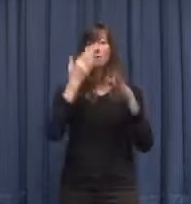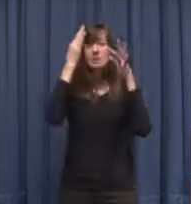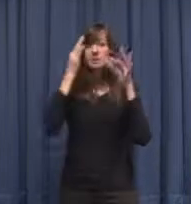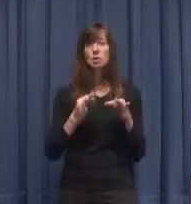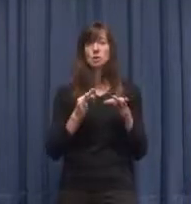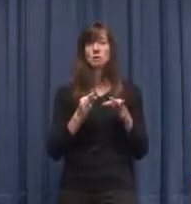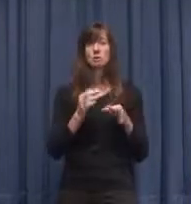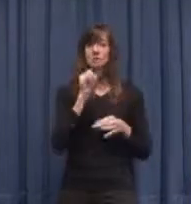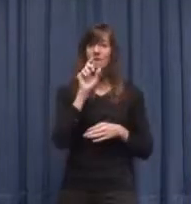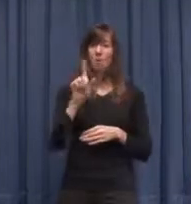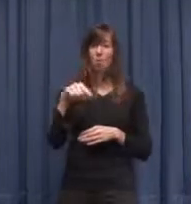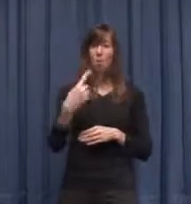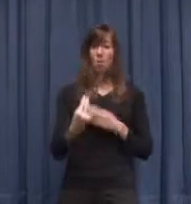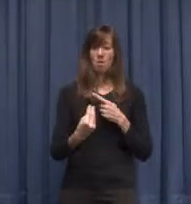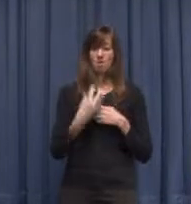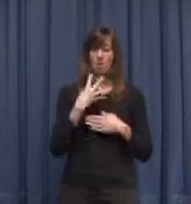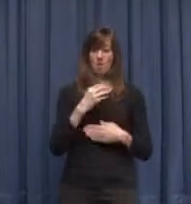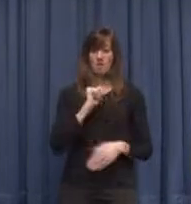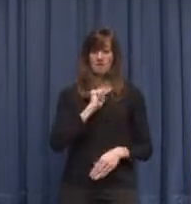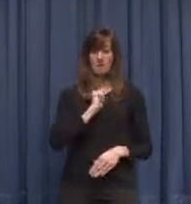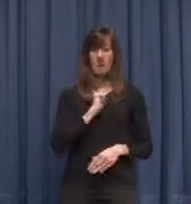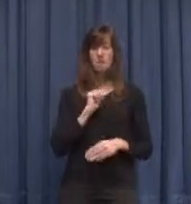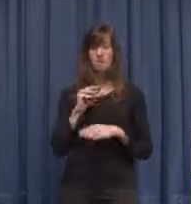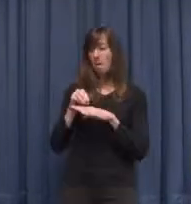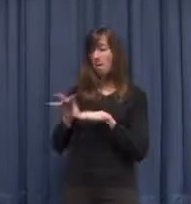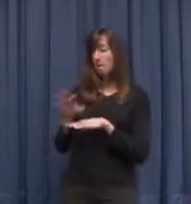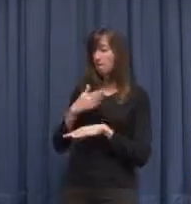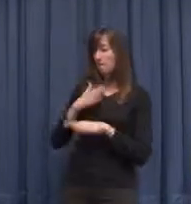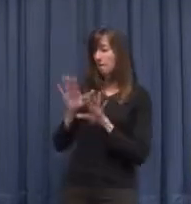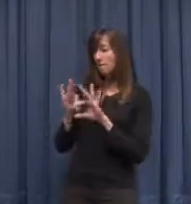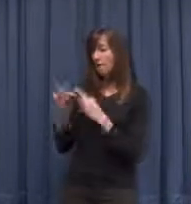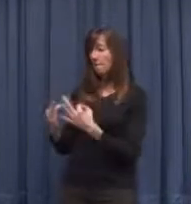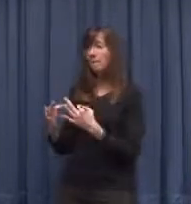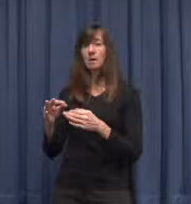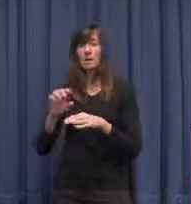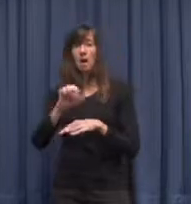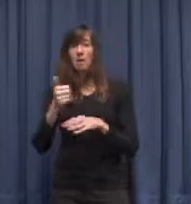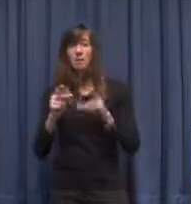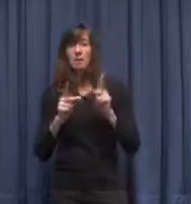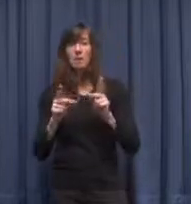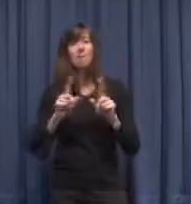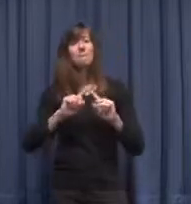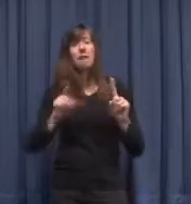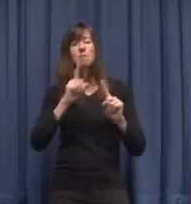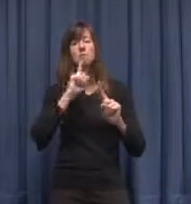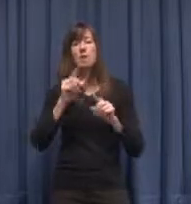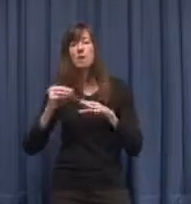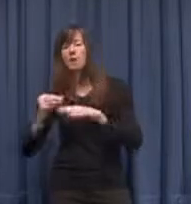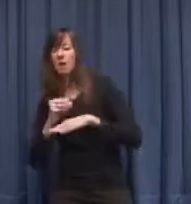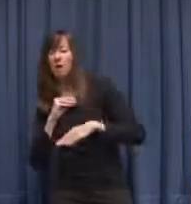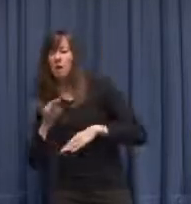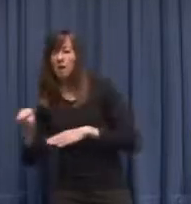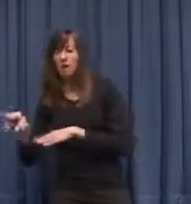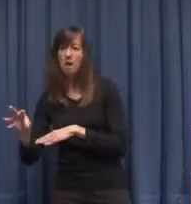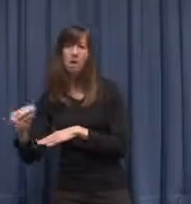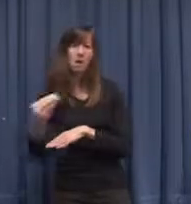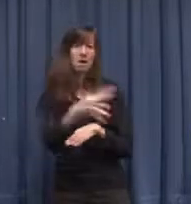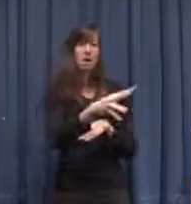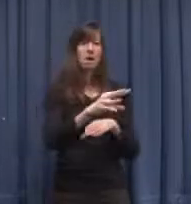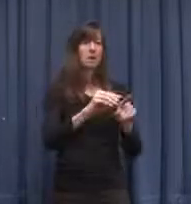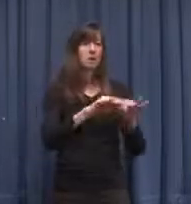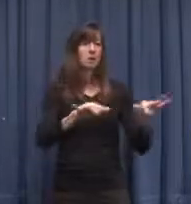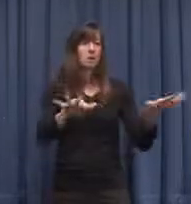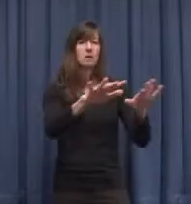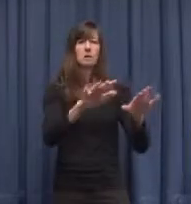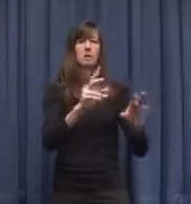ourselves, but directly affect vulnerable members of the community, directly affect our frontline workers who have